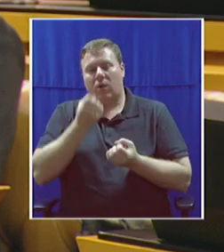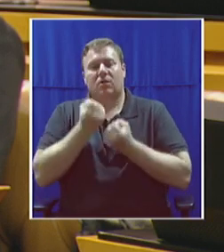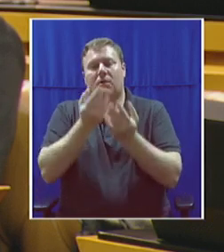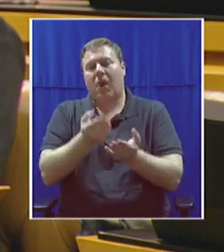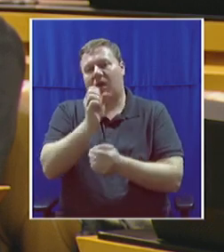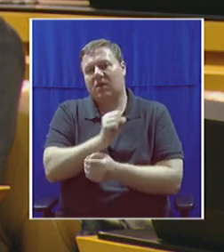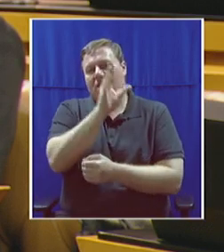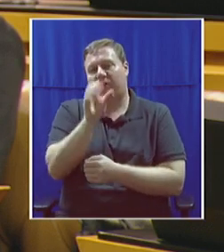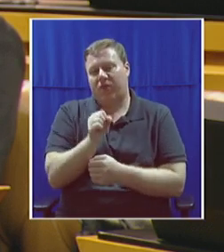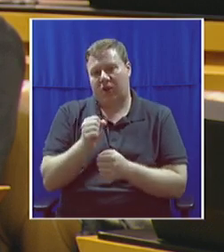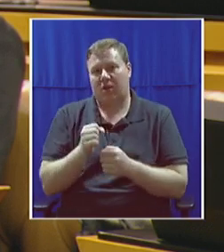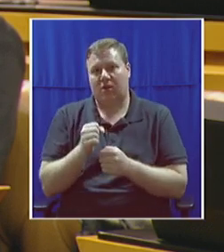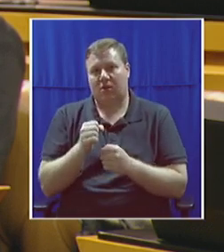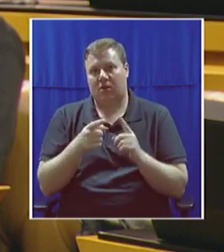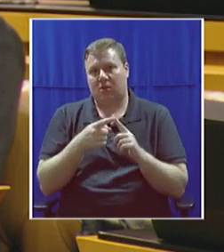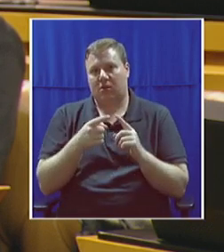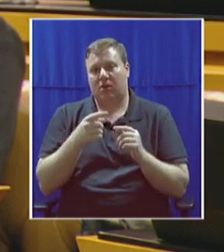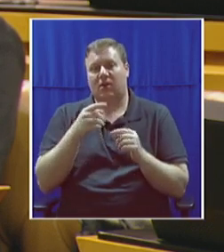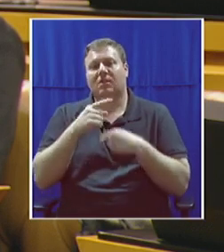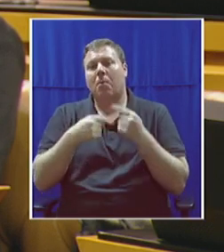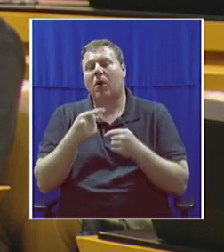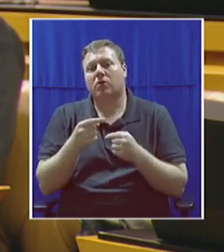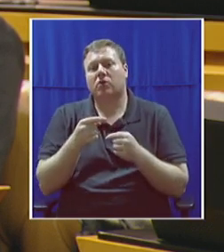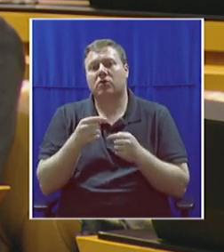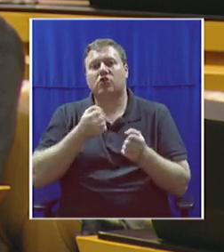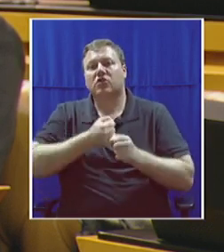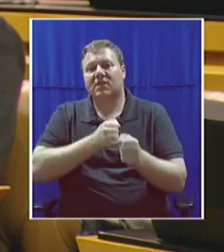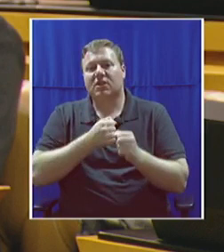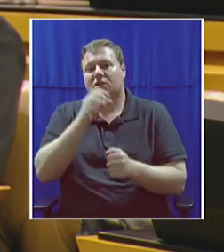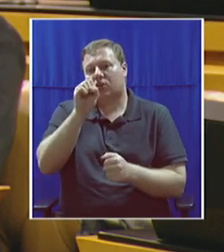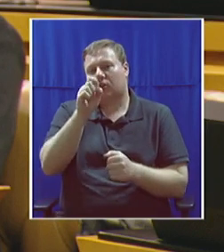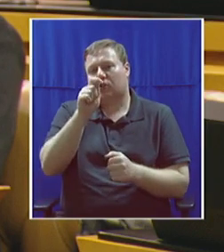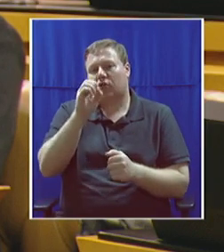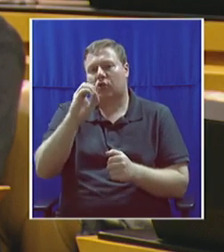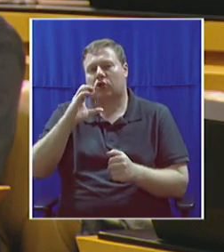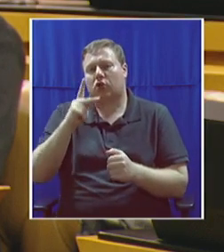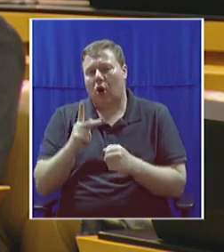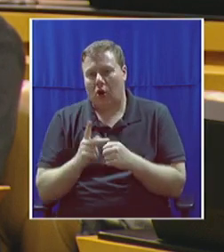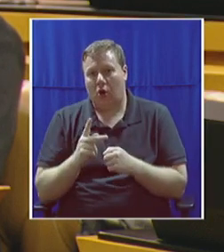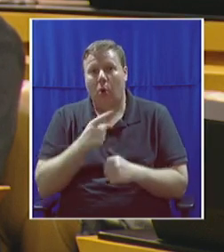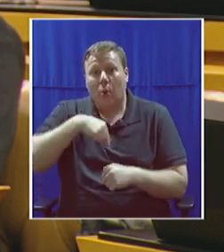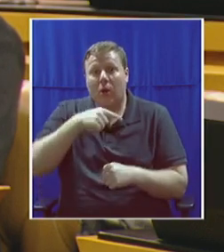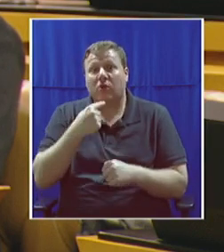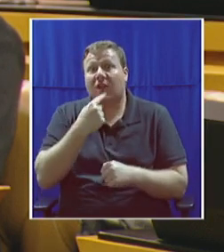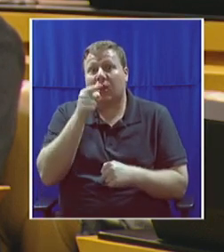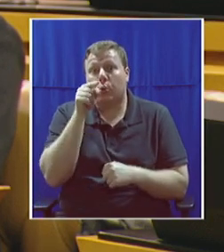your question was about strategic stock and was saying to